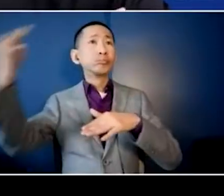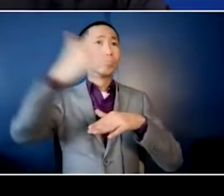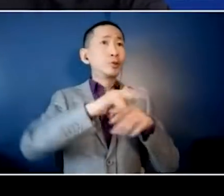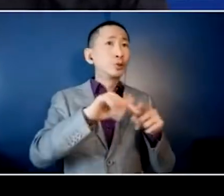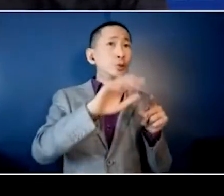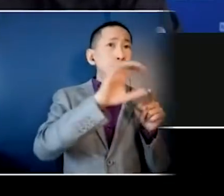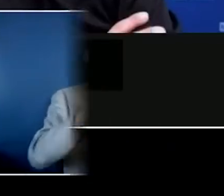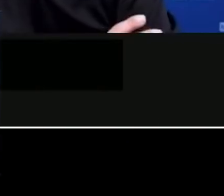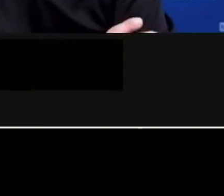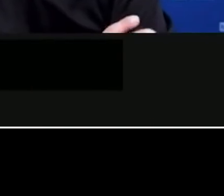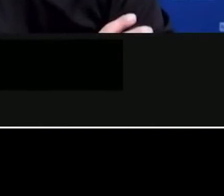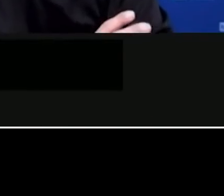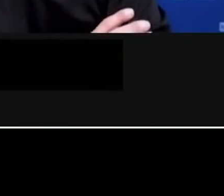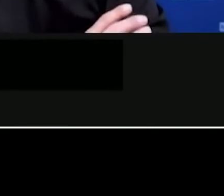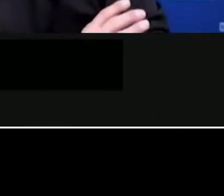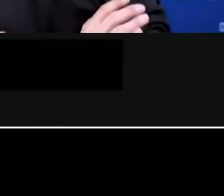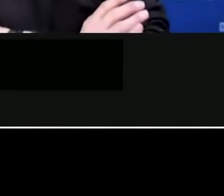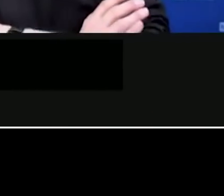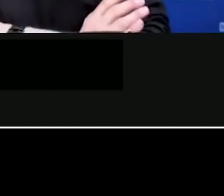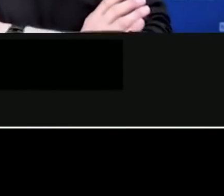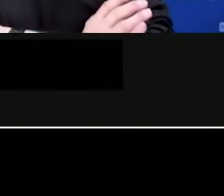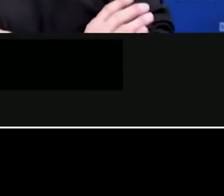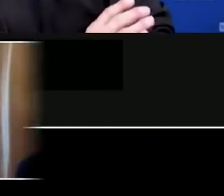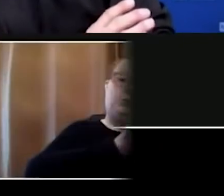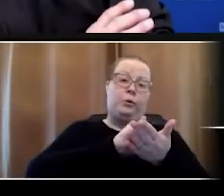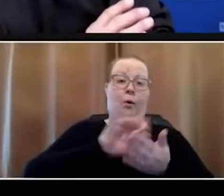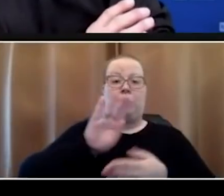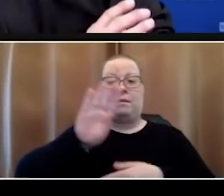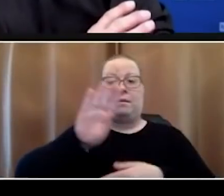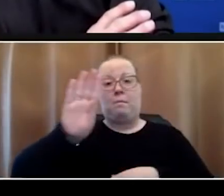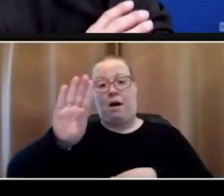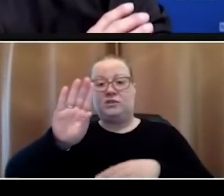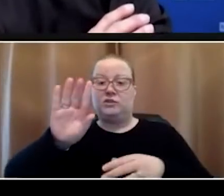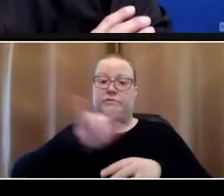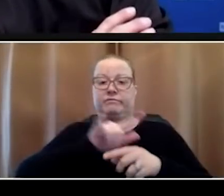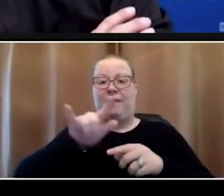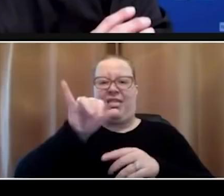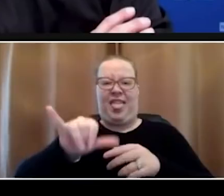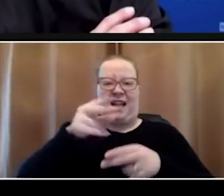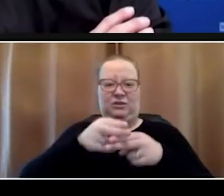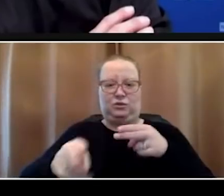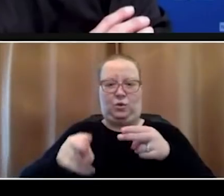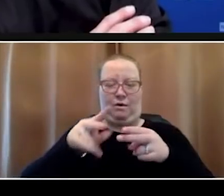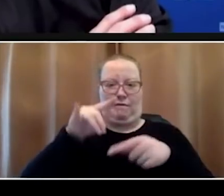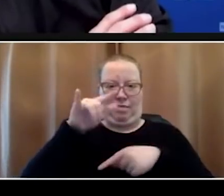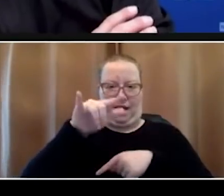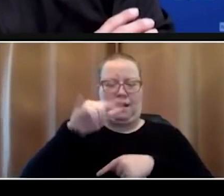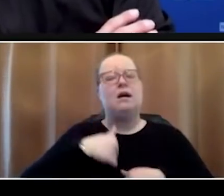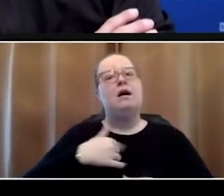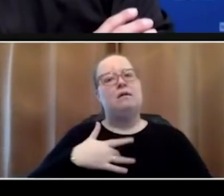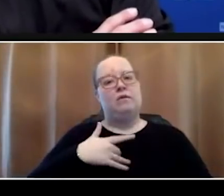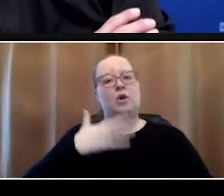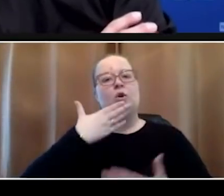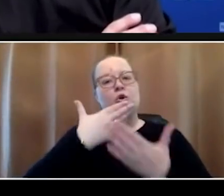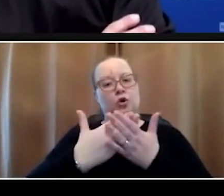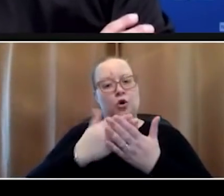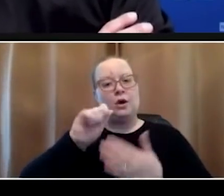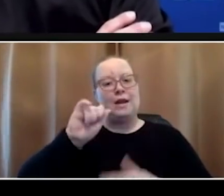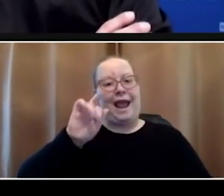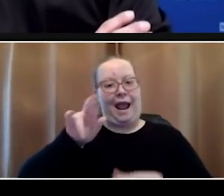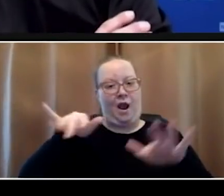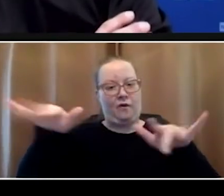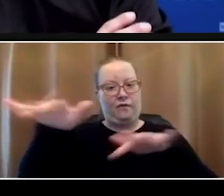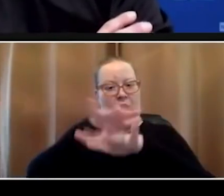to Boston, those kind of short flights, I think good airflow and HEPA filters can work.